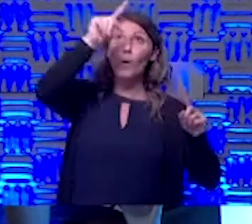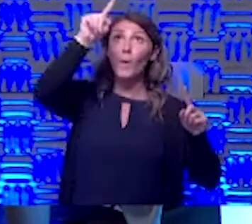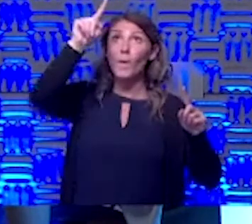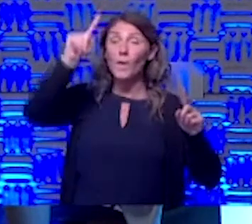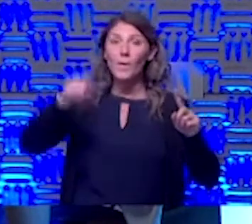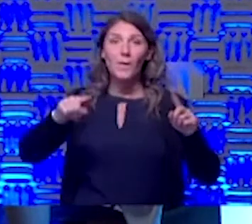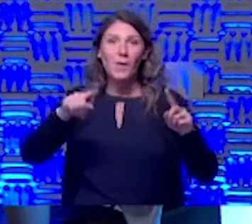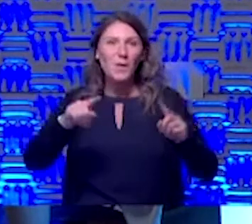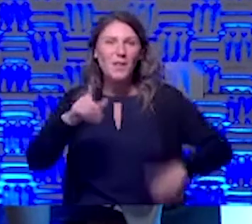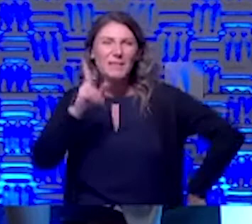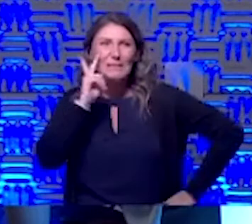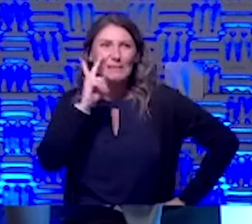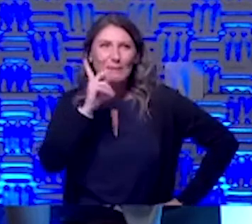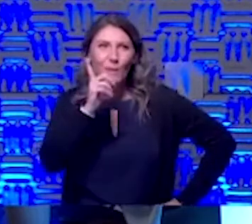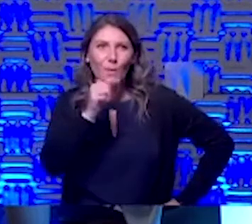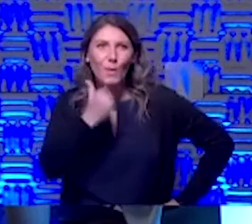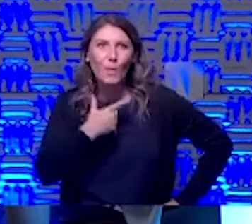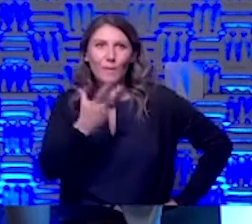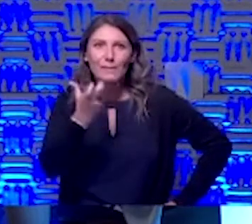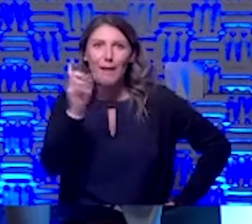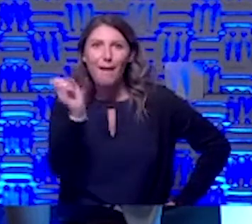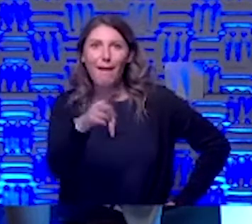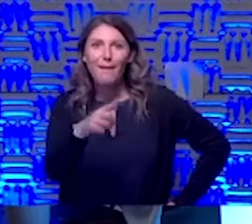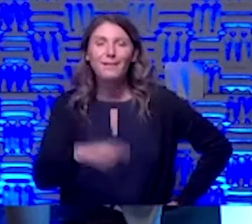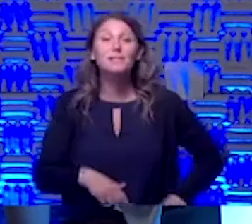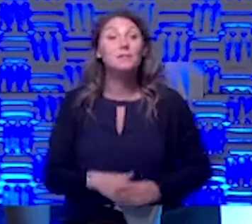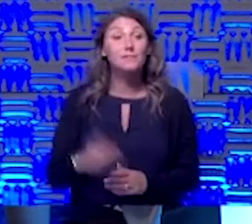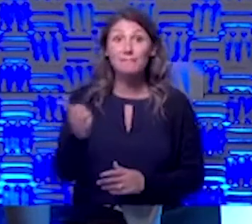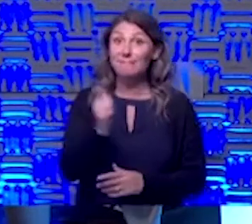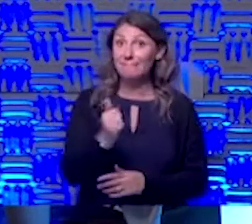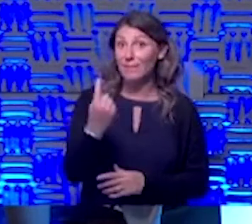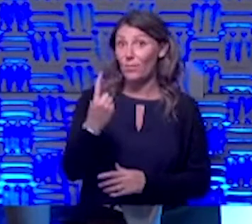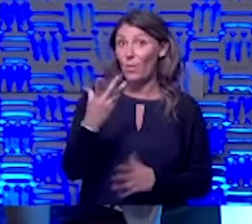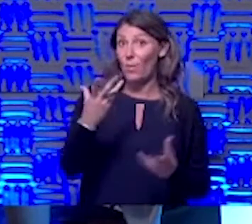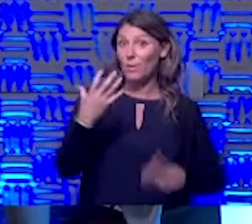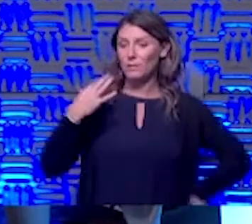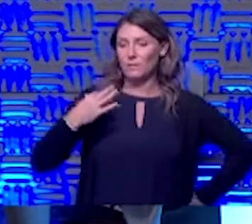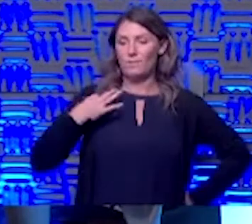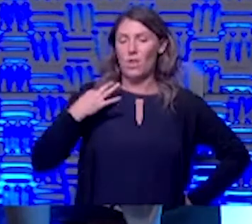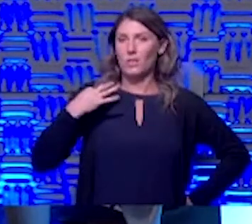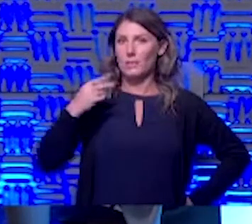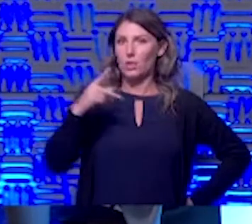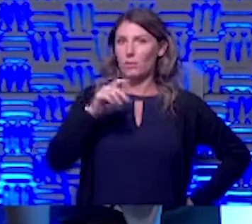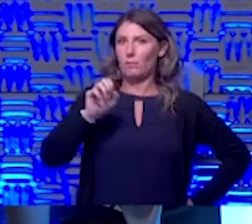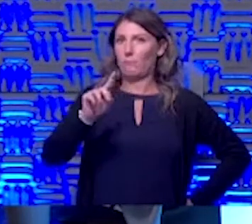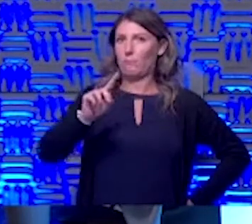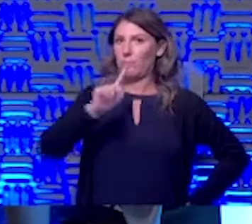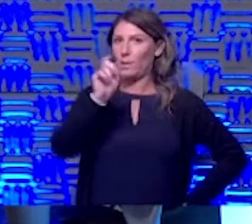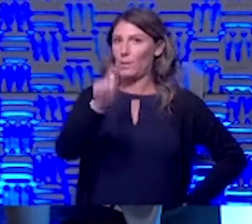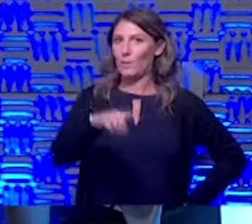on for that one? Guys, anybody want to volunteer for the peak question?